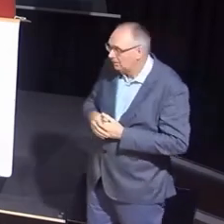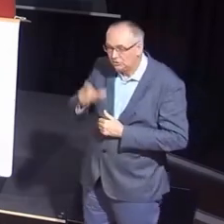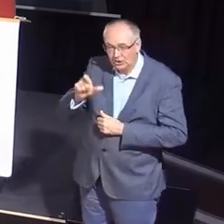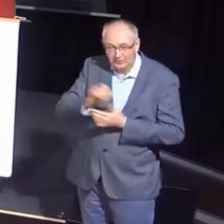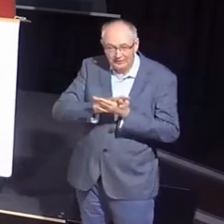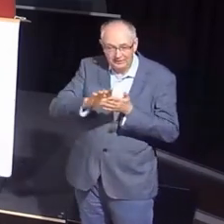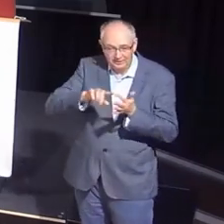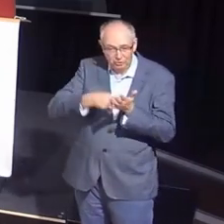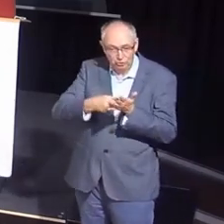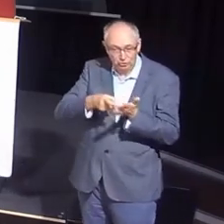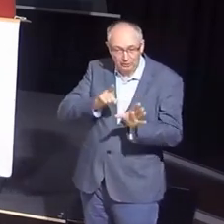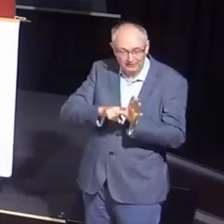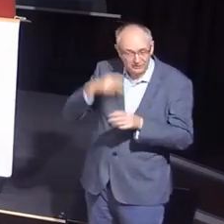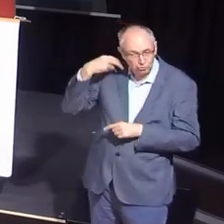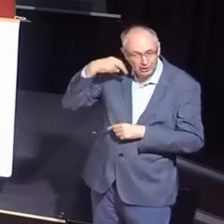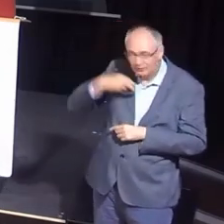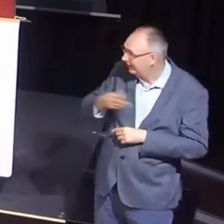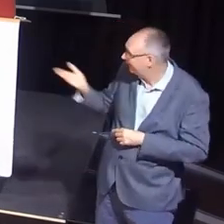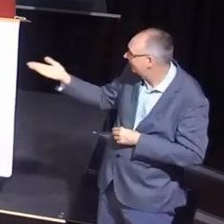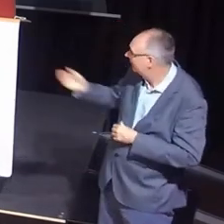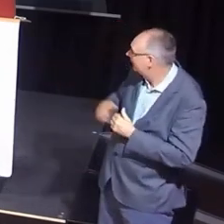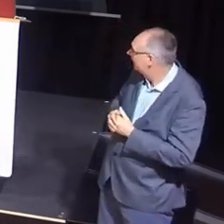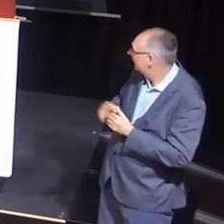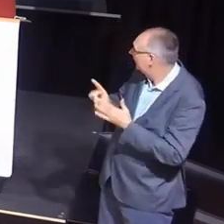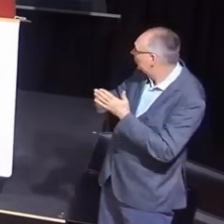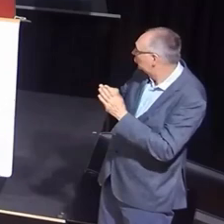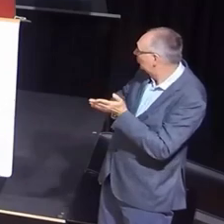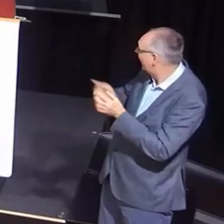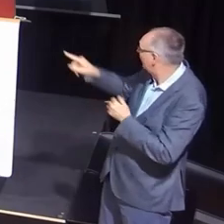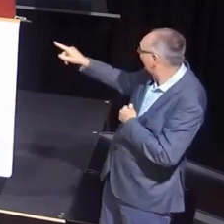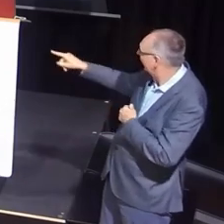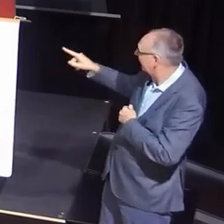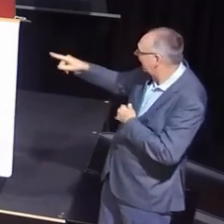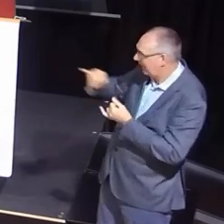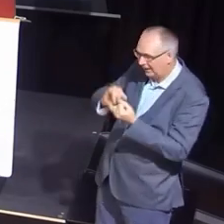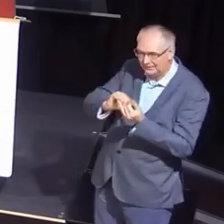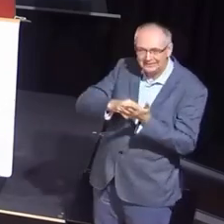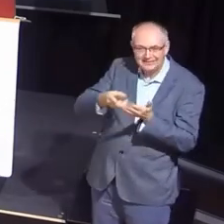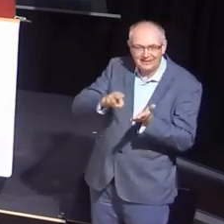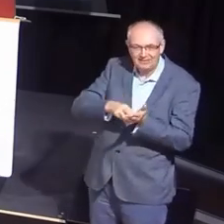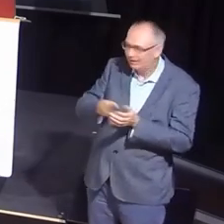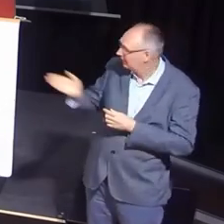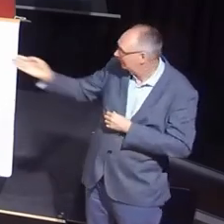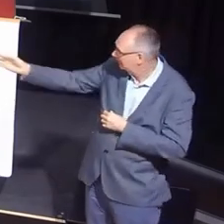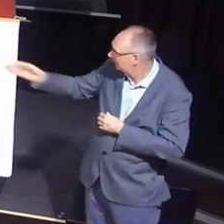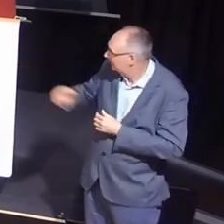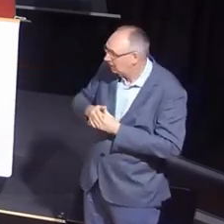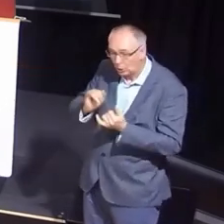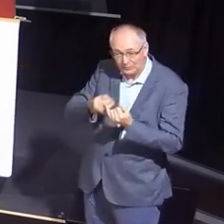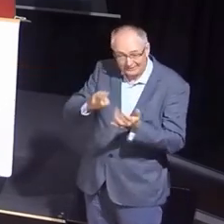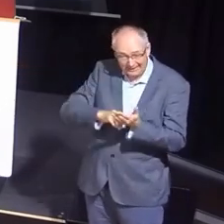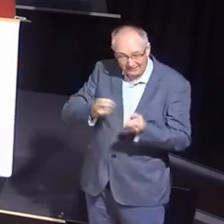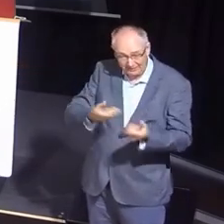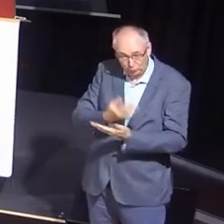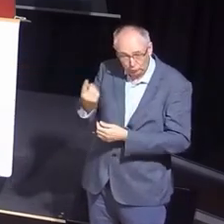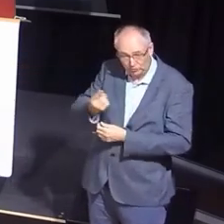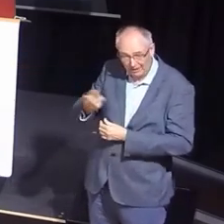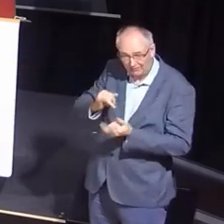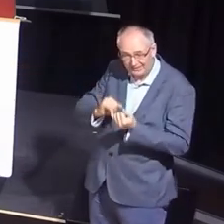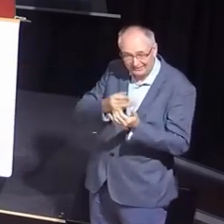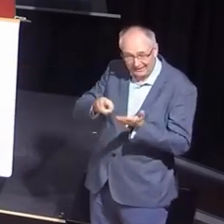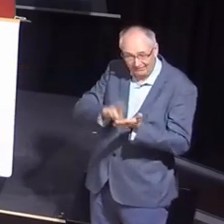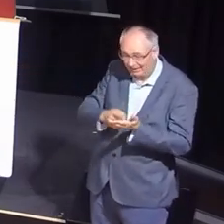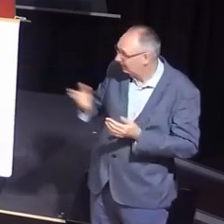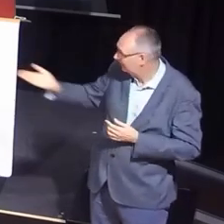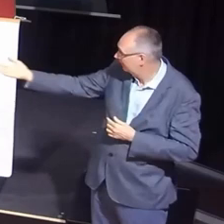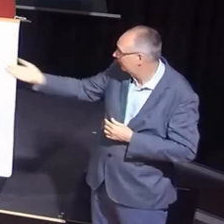Cherry, then I have Jamie, and then I also have Steven. So I'm gonna say, go ahead, Steven, if you wanna introduce yourself, and then we'll just kind of go